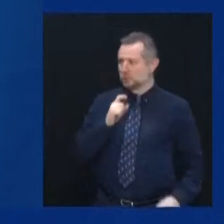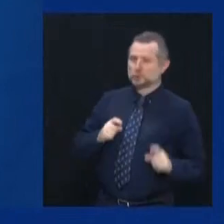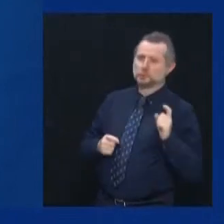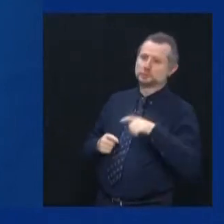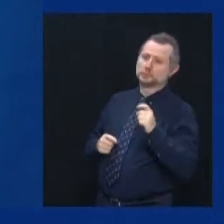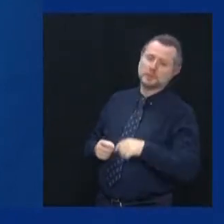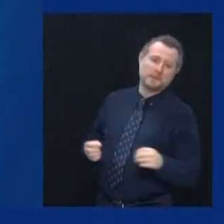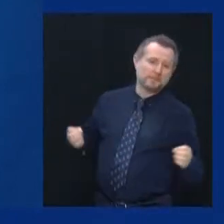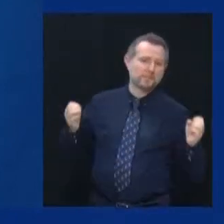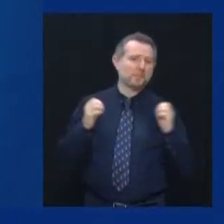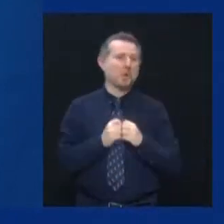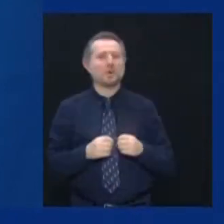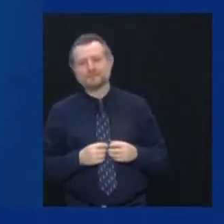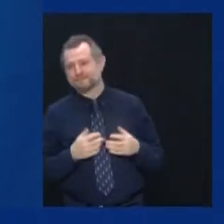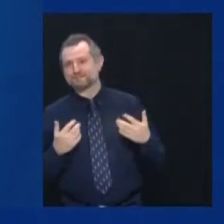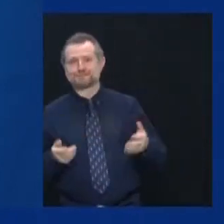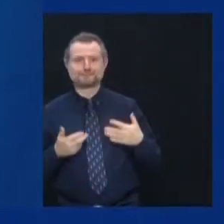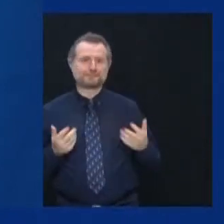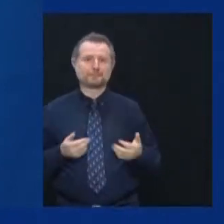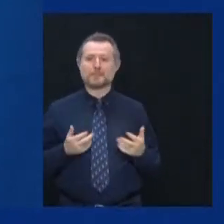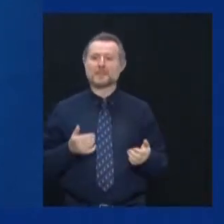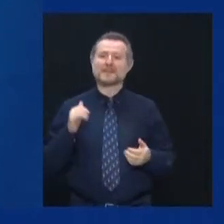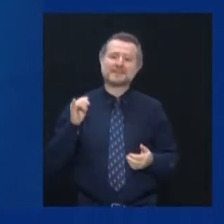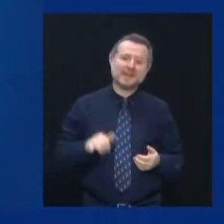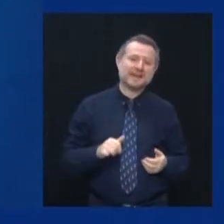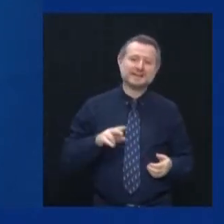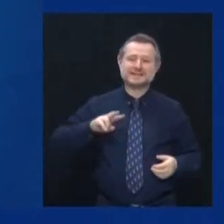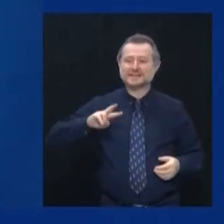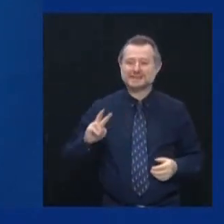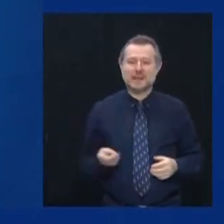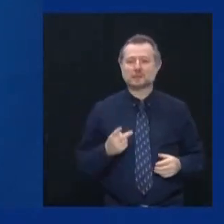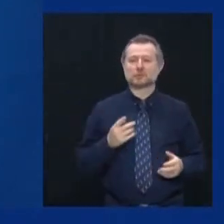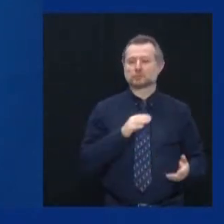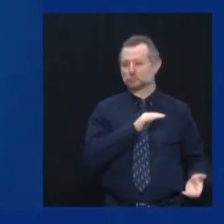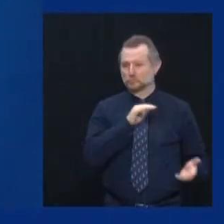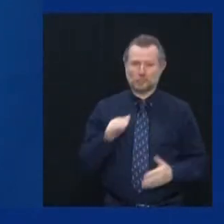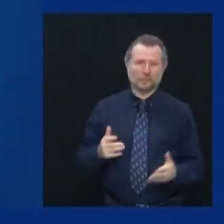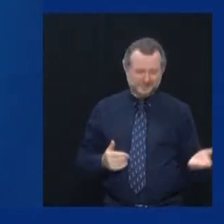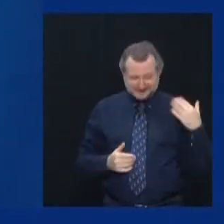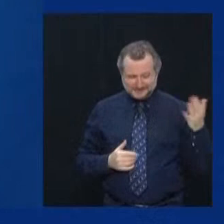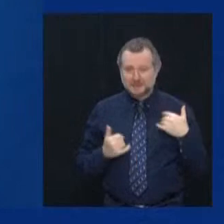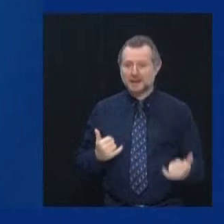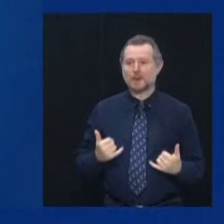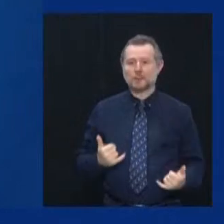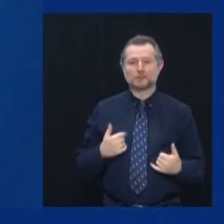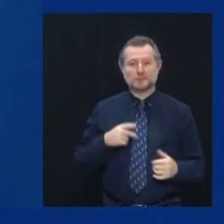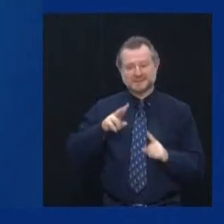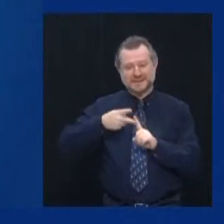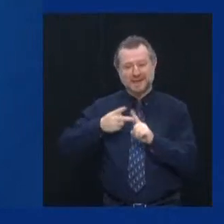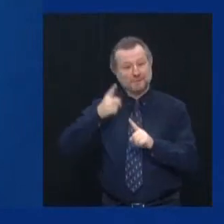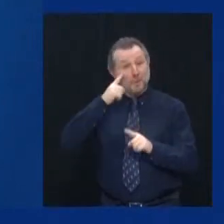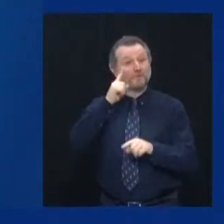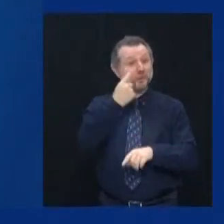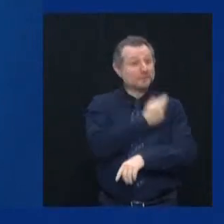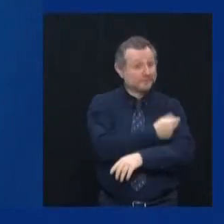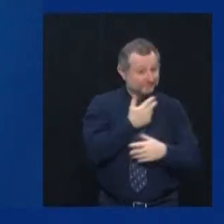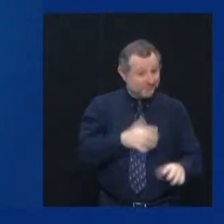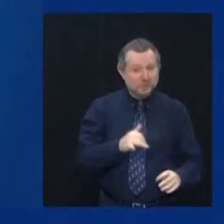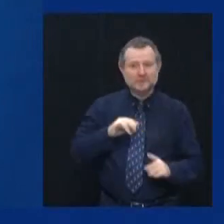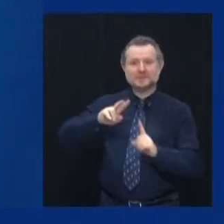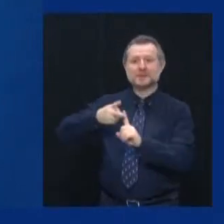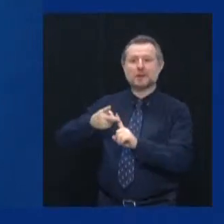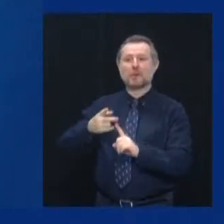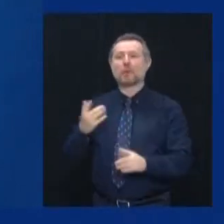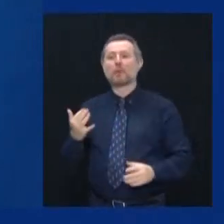releasing the second dosages now, rather than holding the